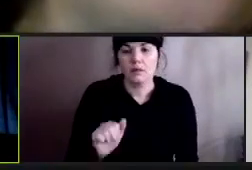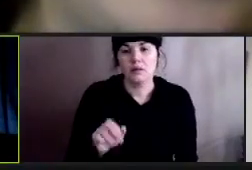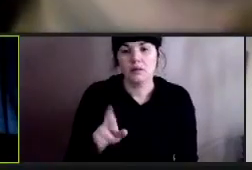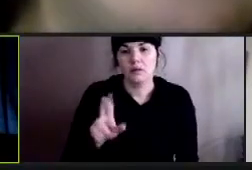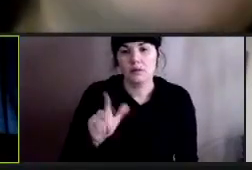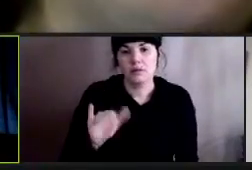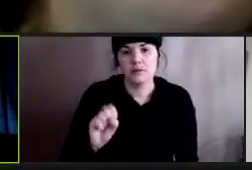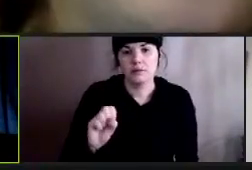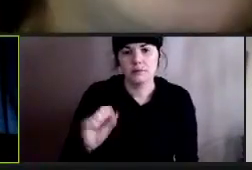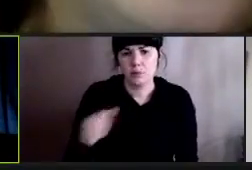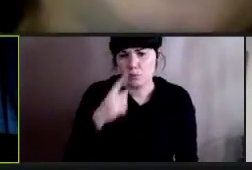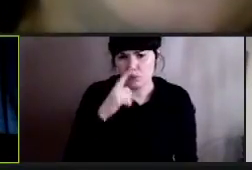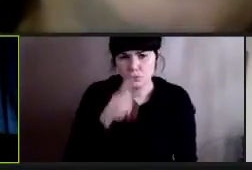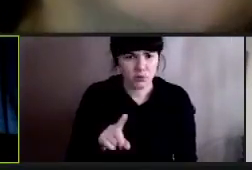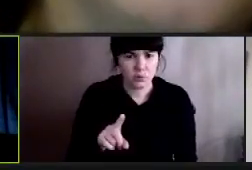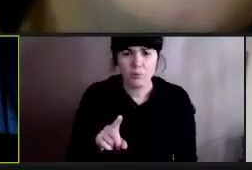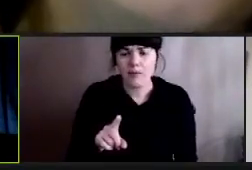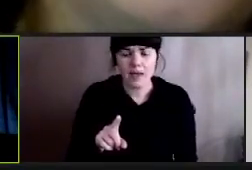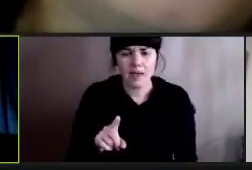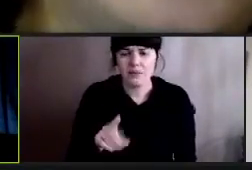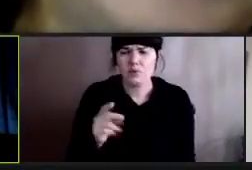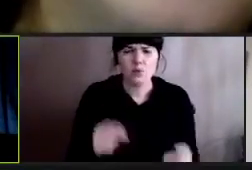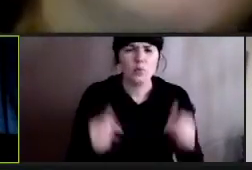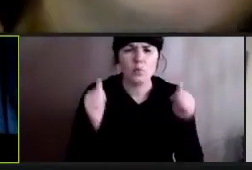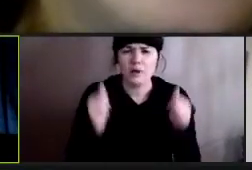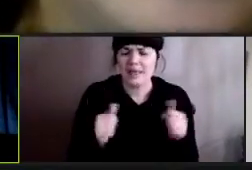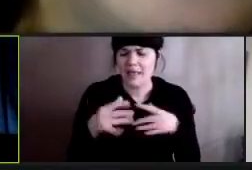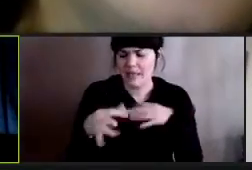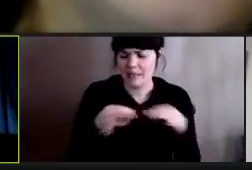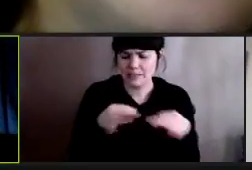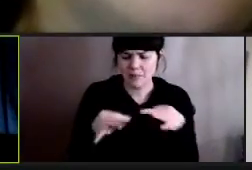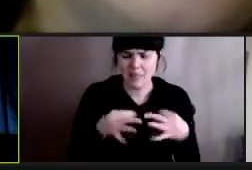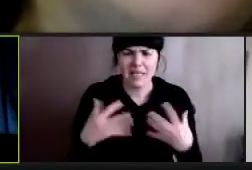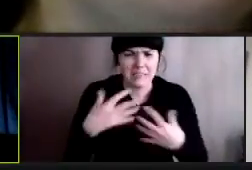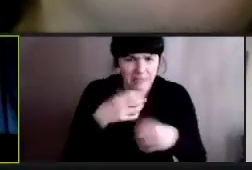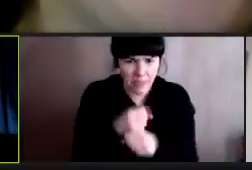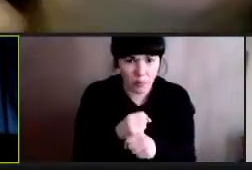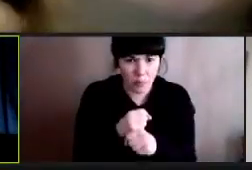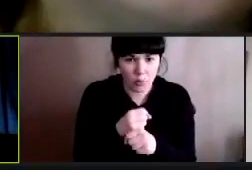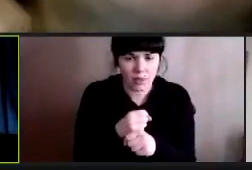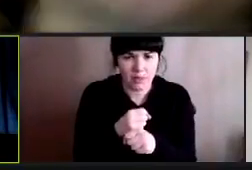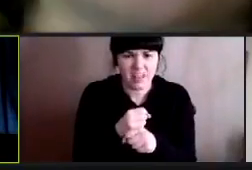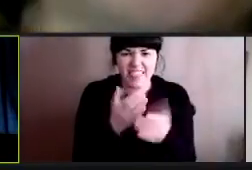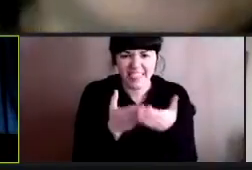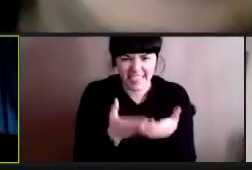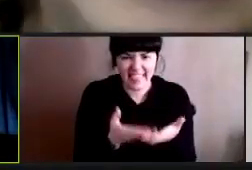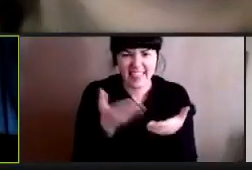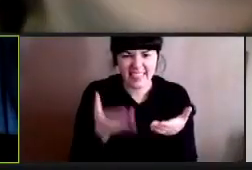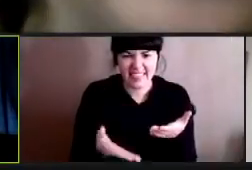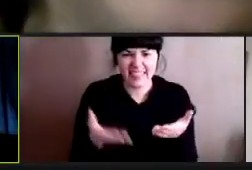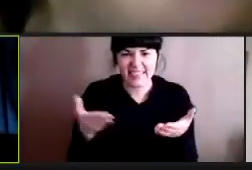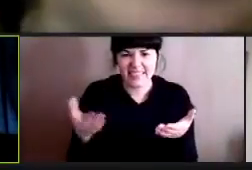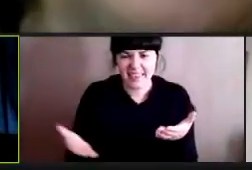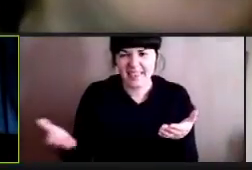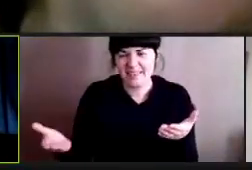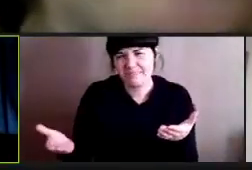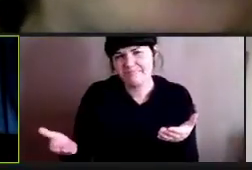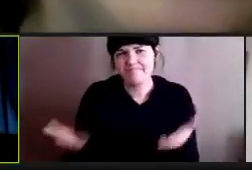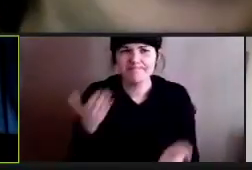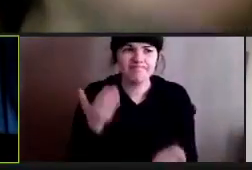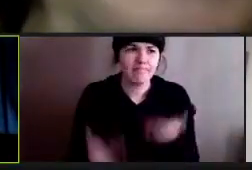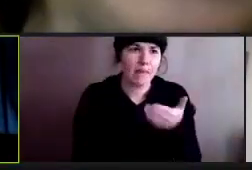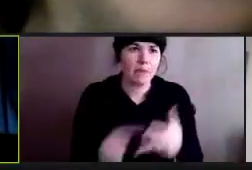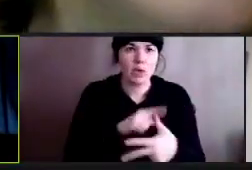summarize what are the things that the three things that are